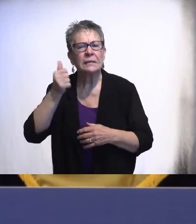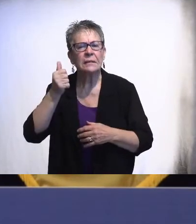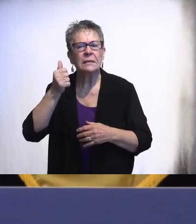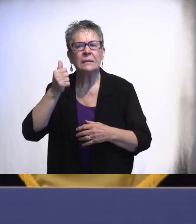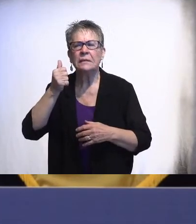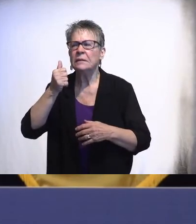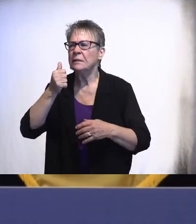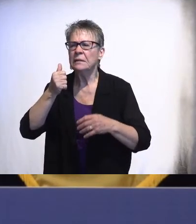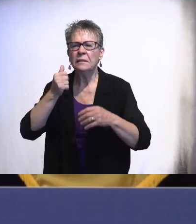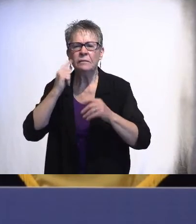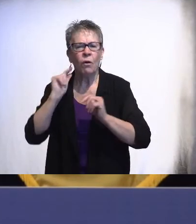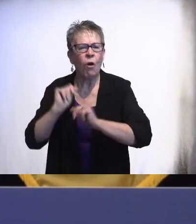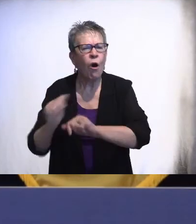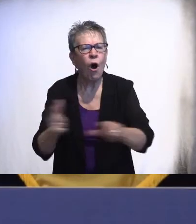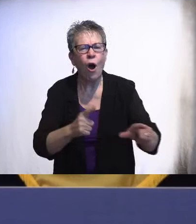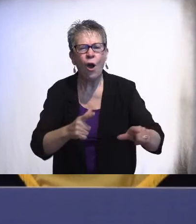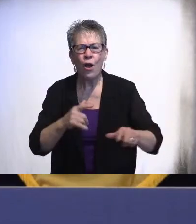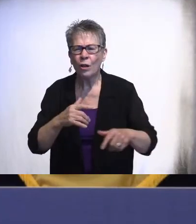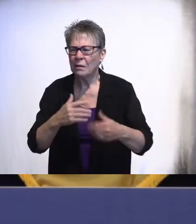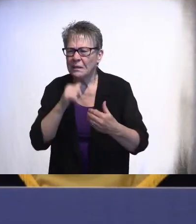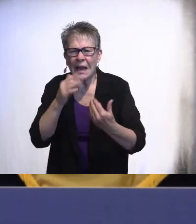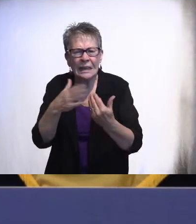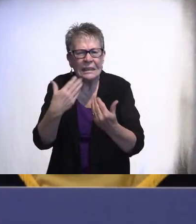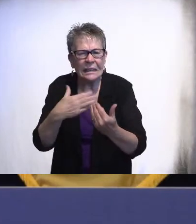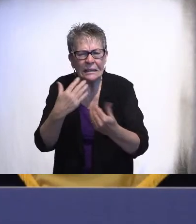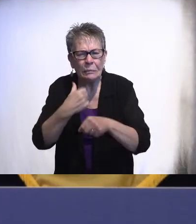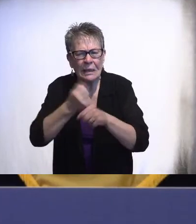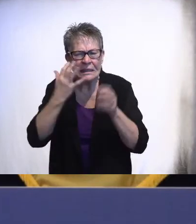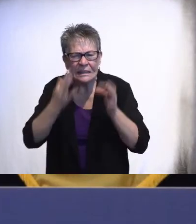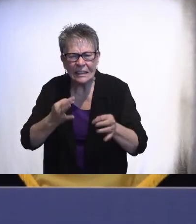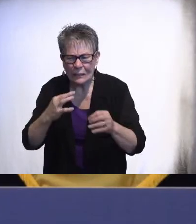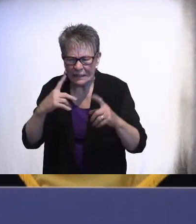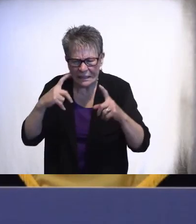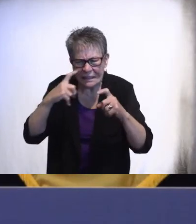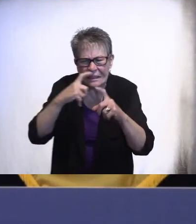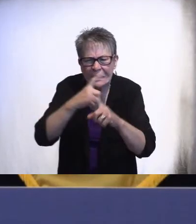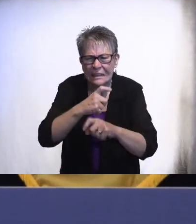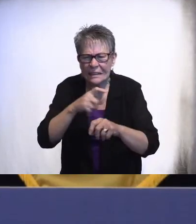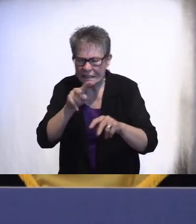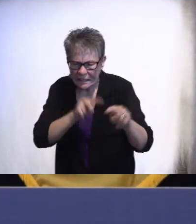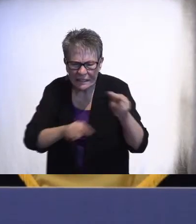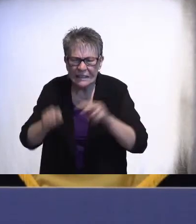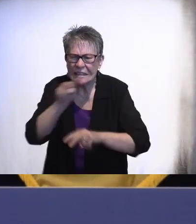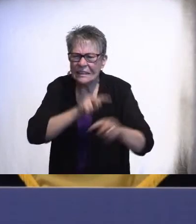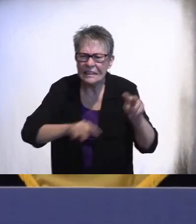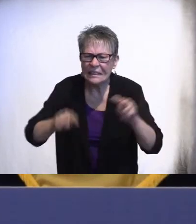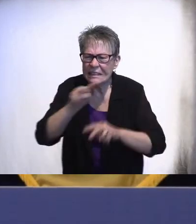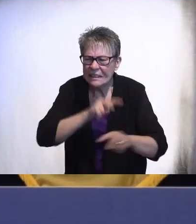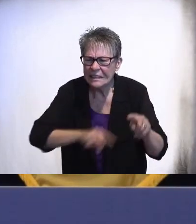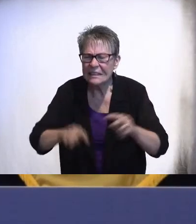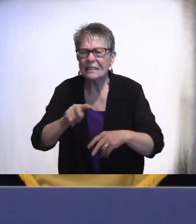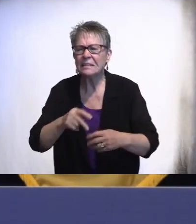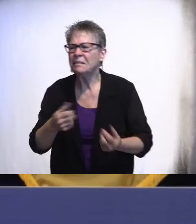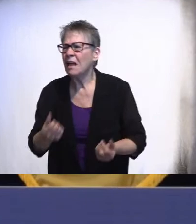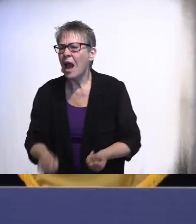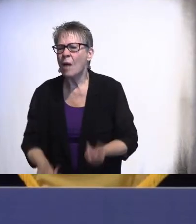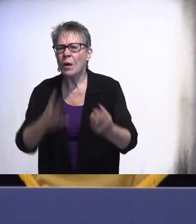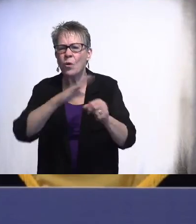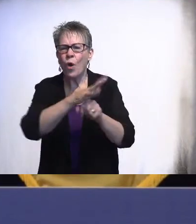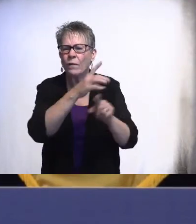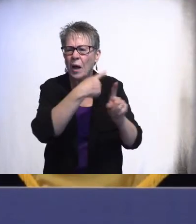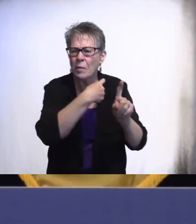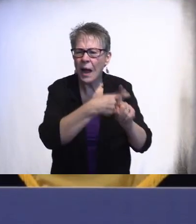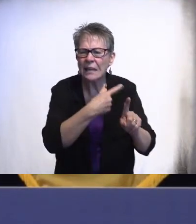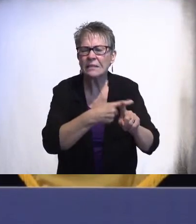it's a combination of cases, hospitalizations, positivity rates of transmission,